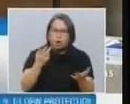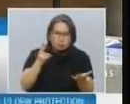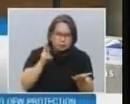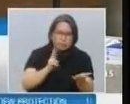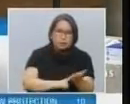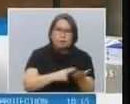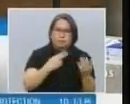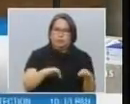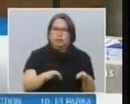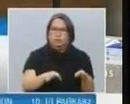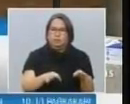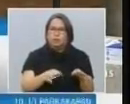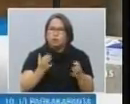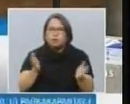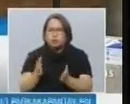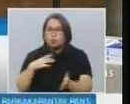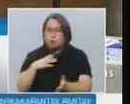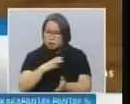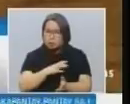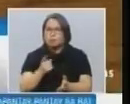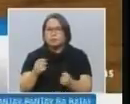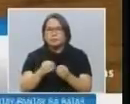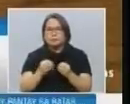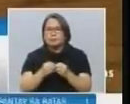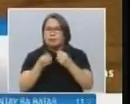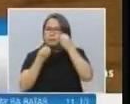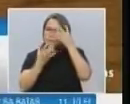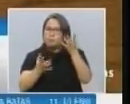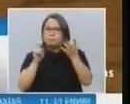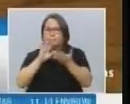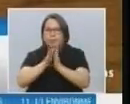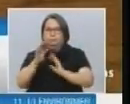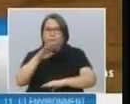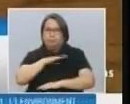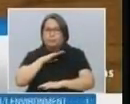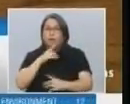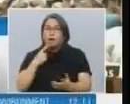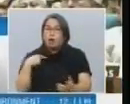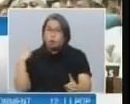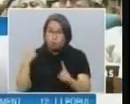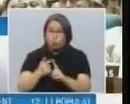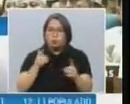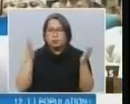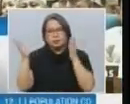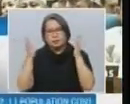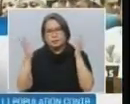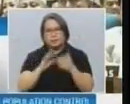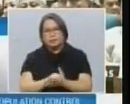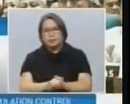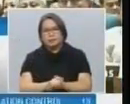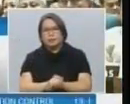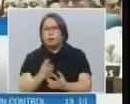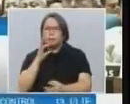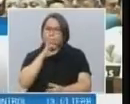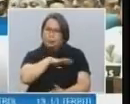ends. I urge Congress to pass it in form that satisfy our goals and serve the